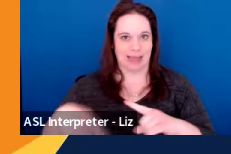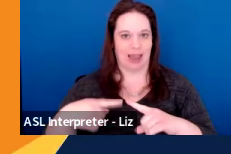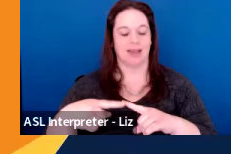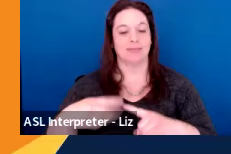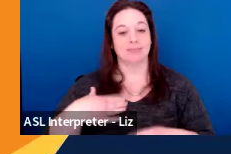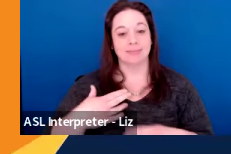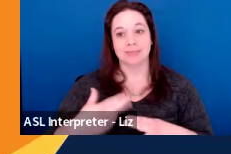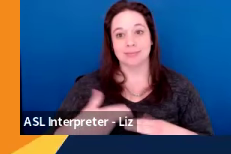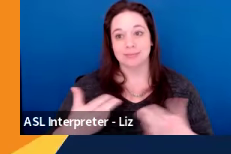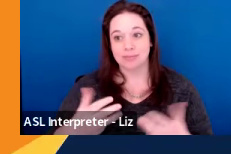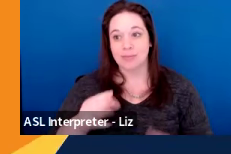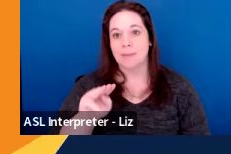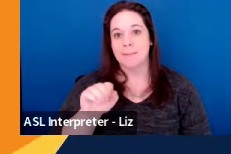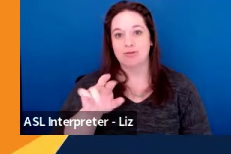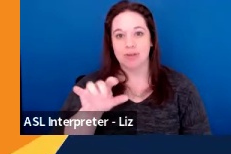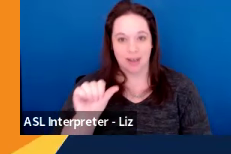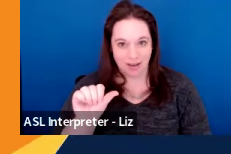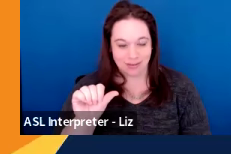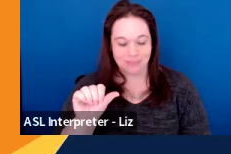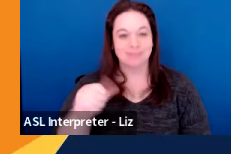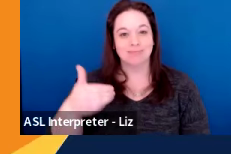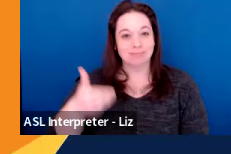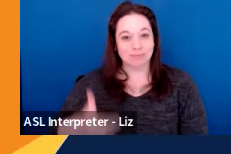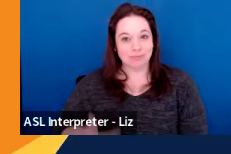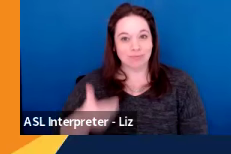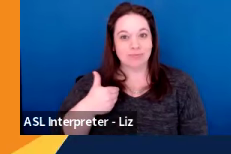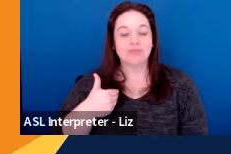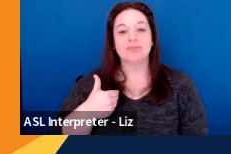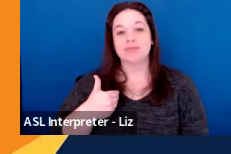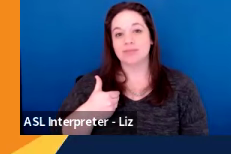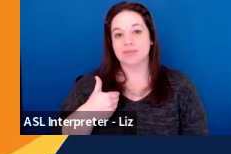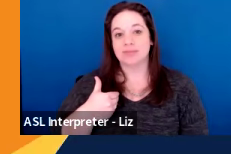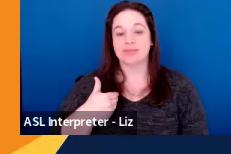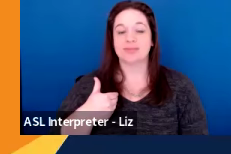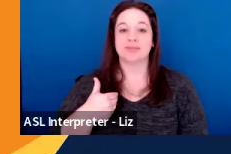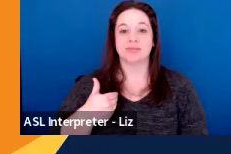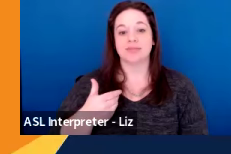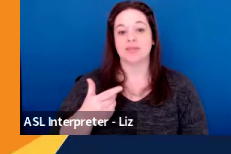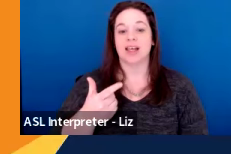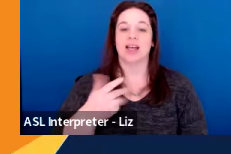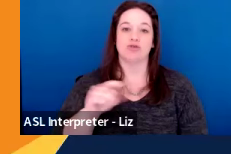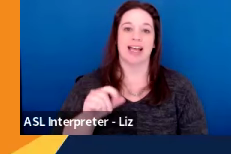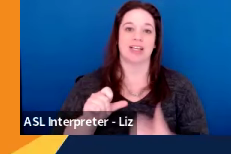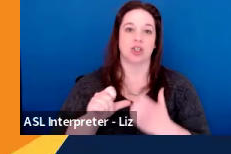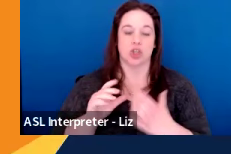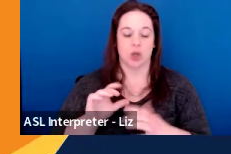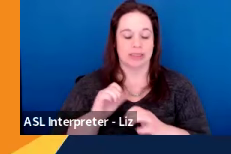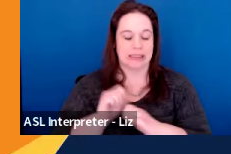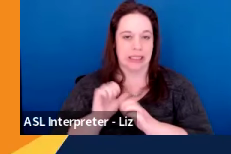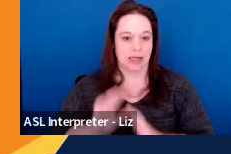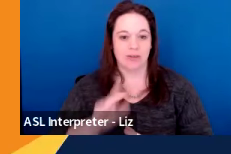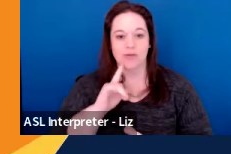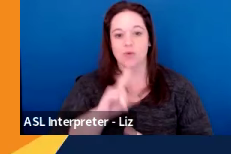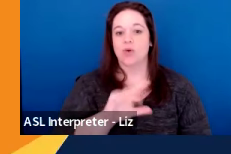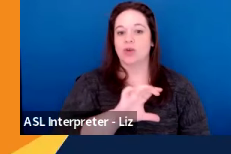My name is Maria, and I am a Grants Associate at the Christopher and Dana Reeve Foundation, and I